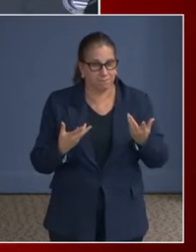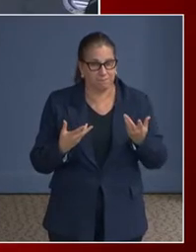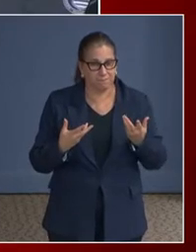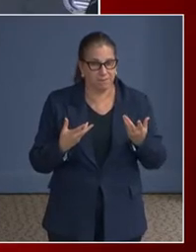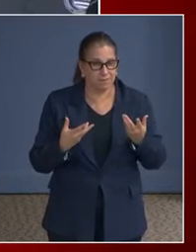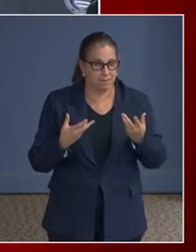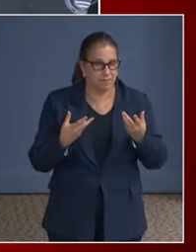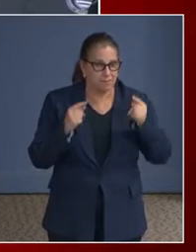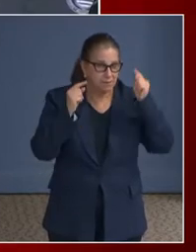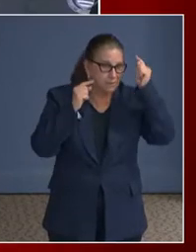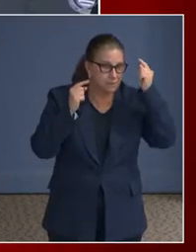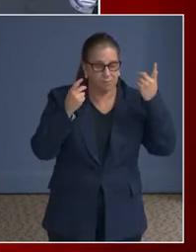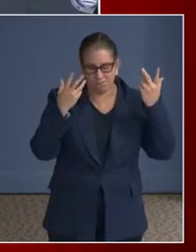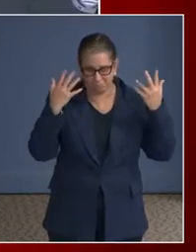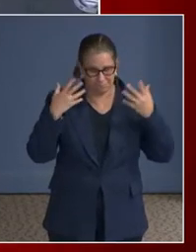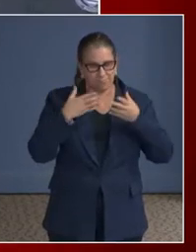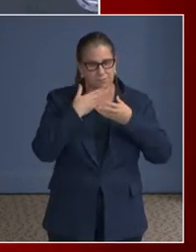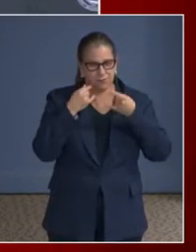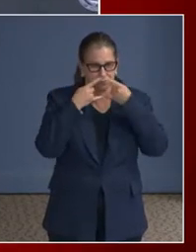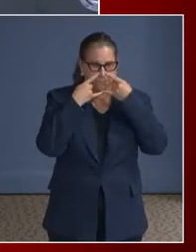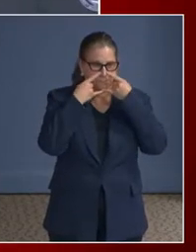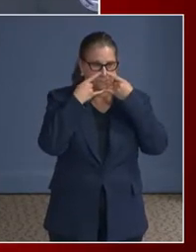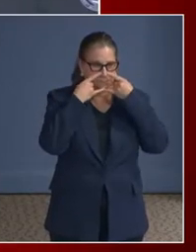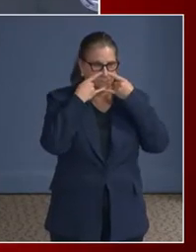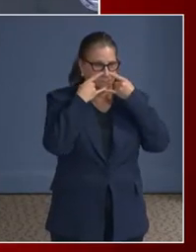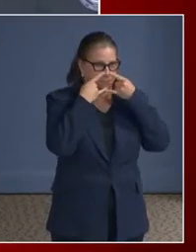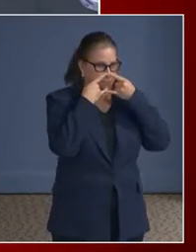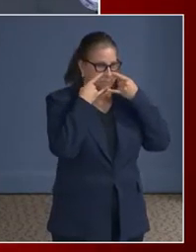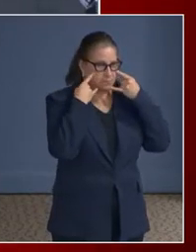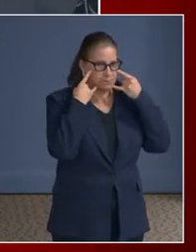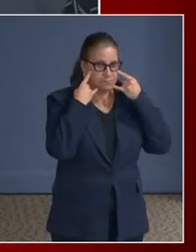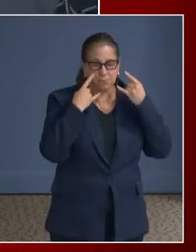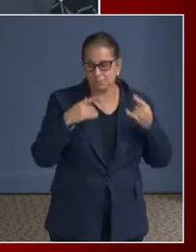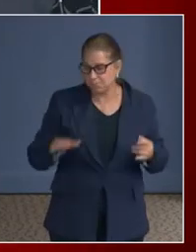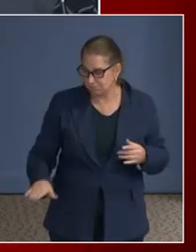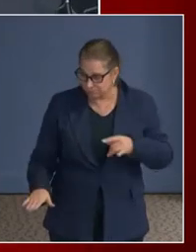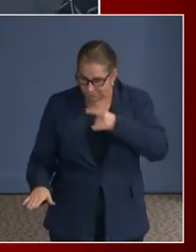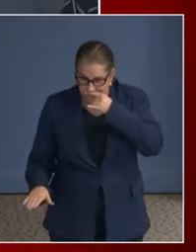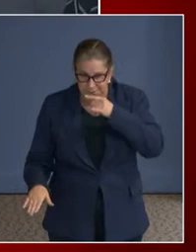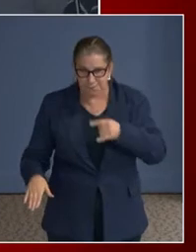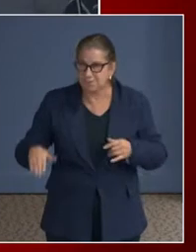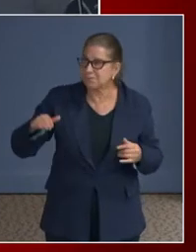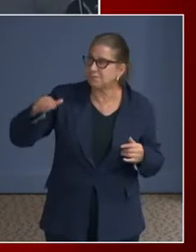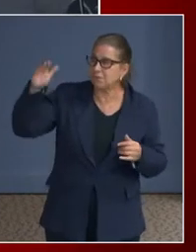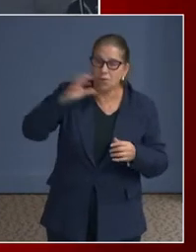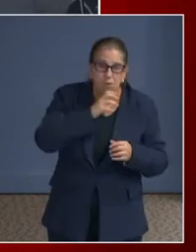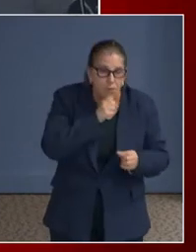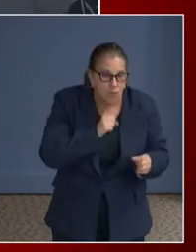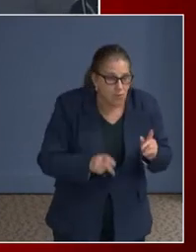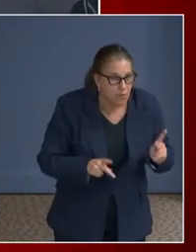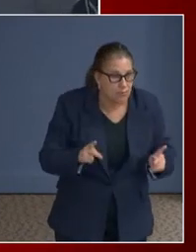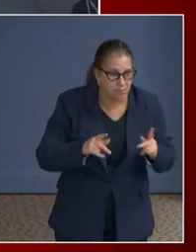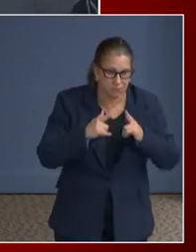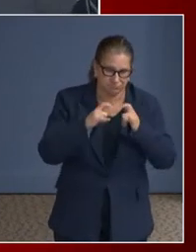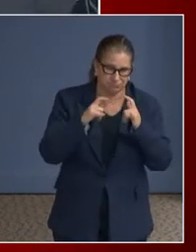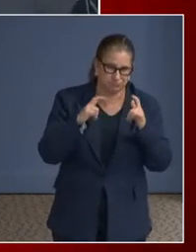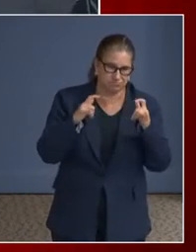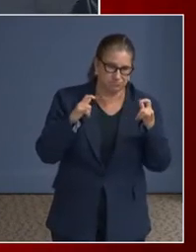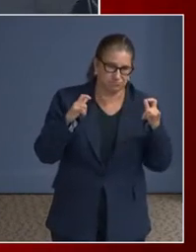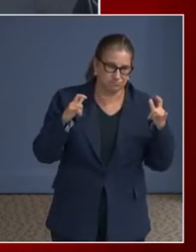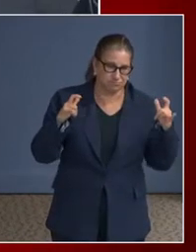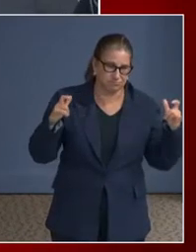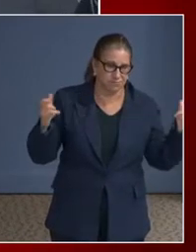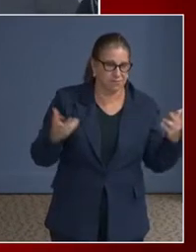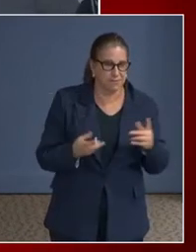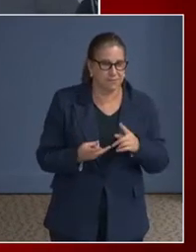small children or older adults and seniors, loss of appetite. Being very aware of them being the initial signs and symptoms of COVID that